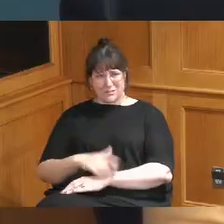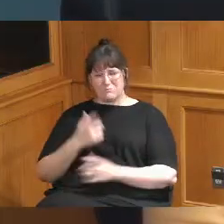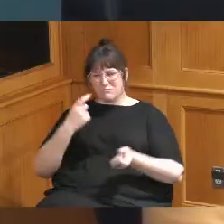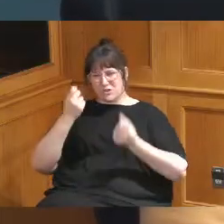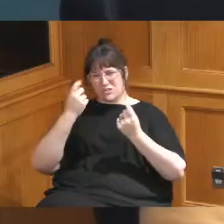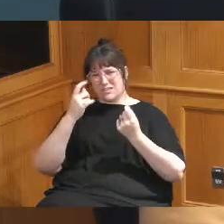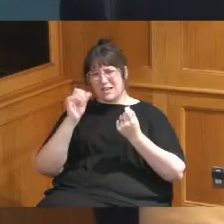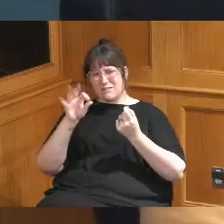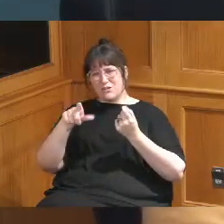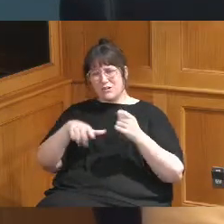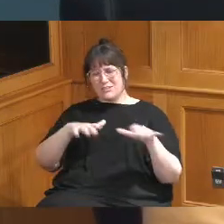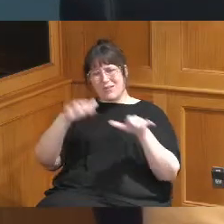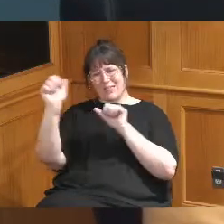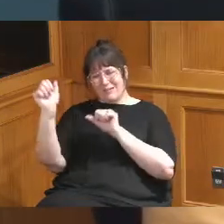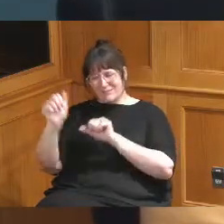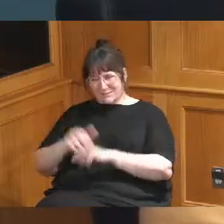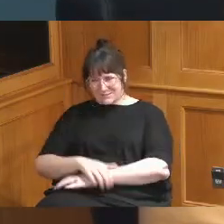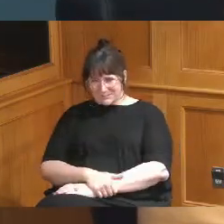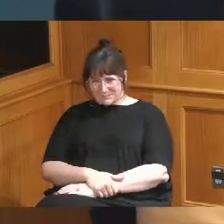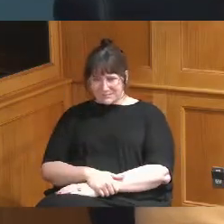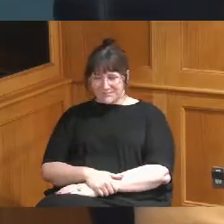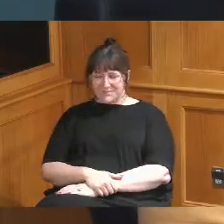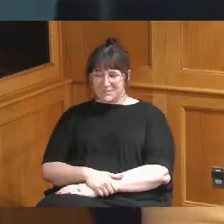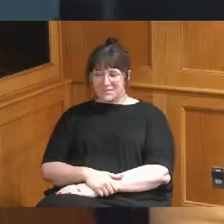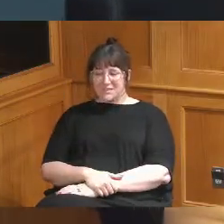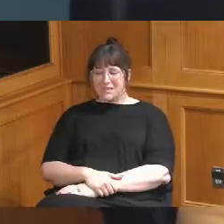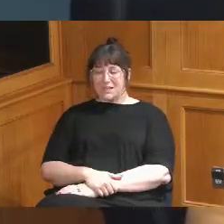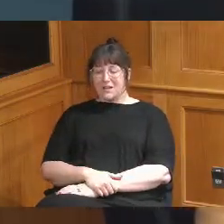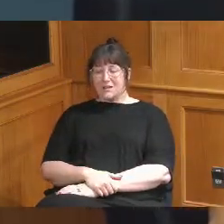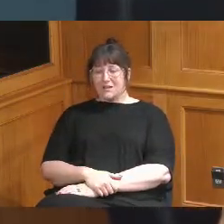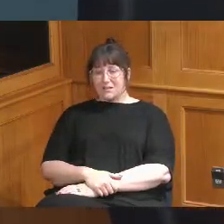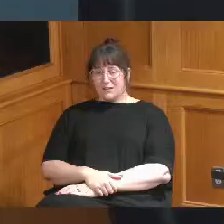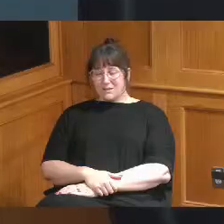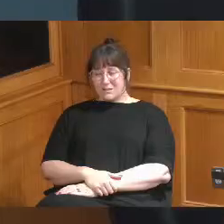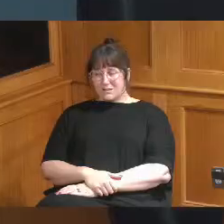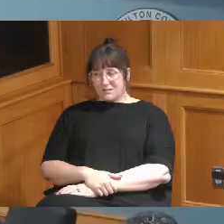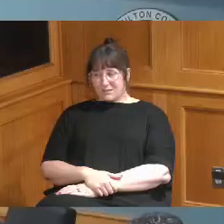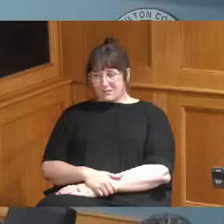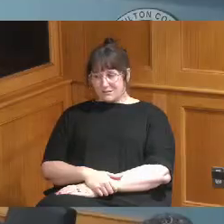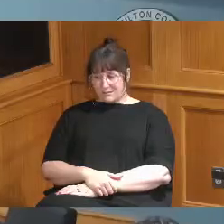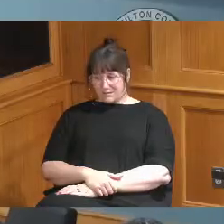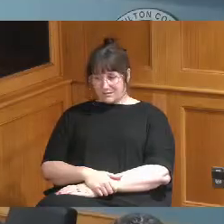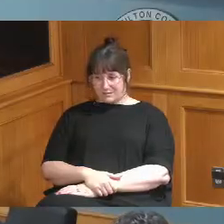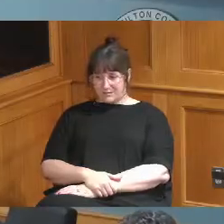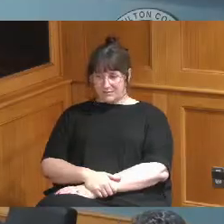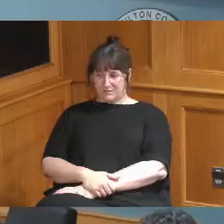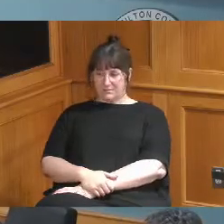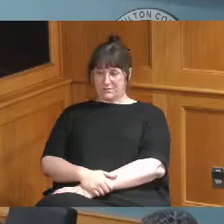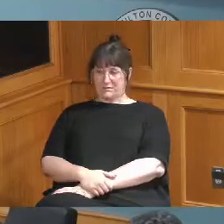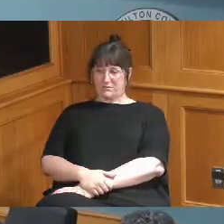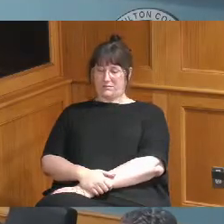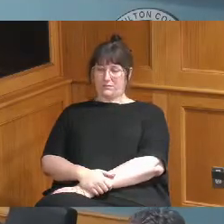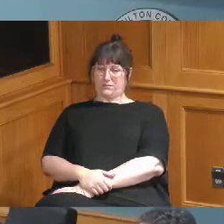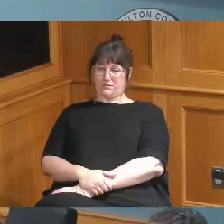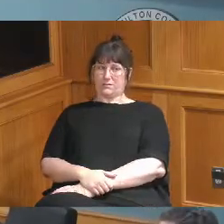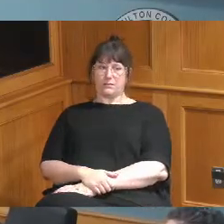if you have to go. All right, so let's move on. So we've got another